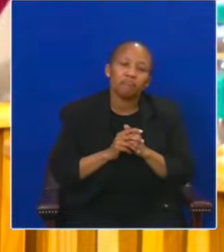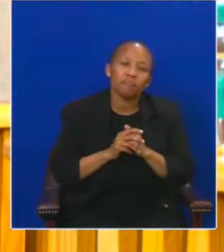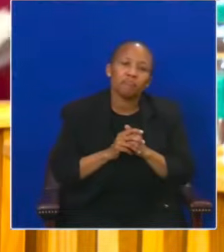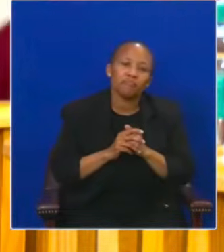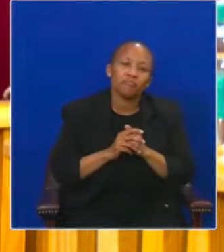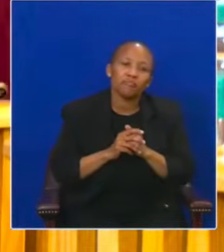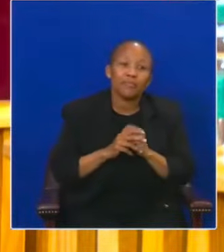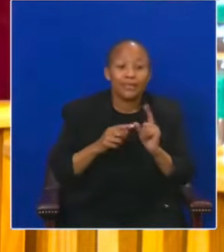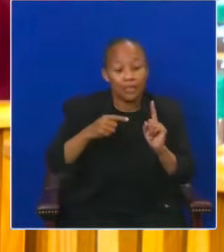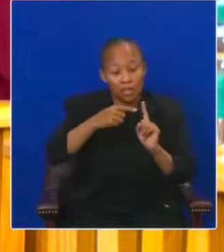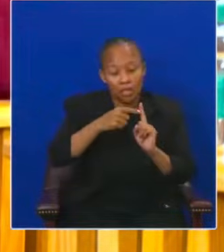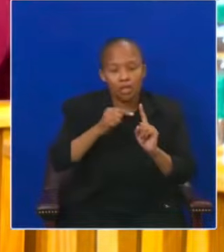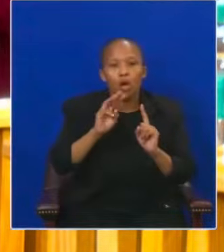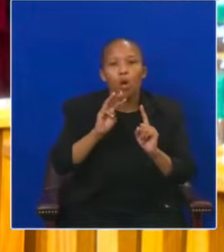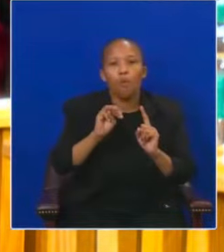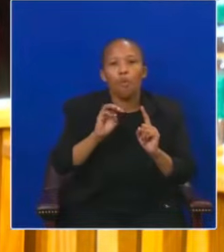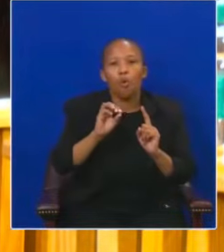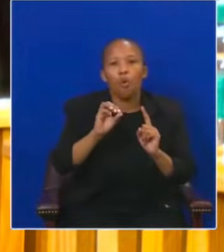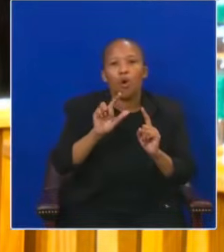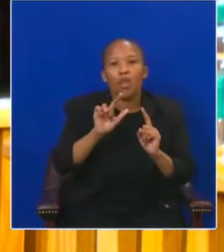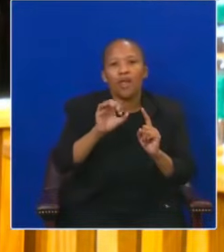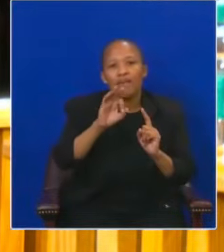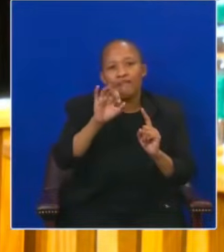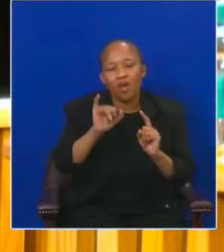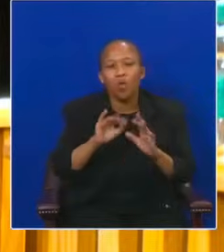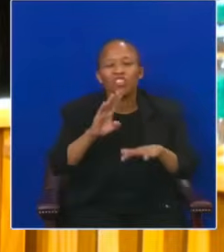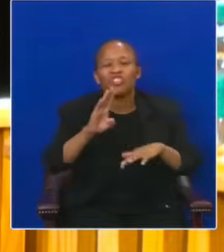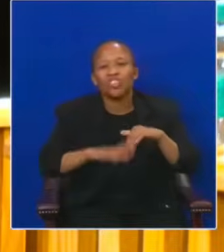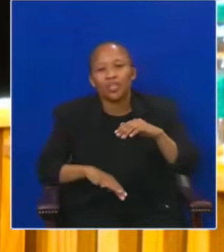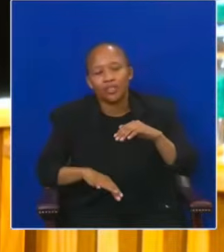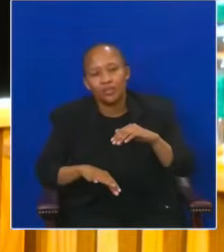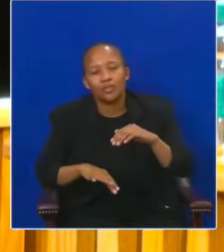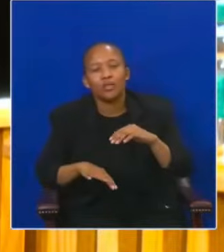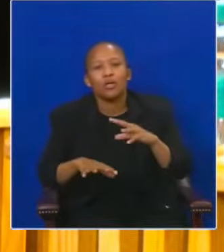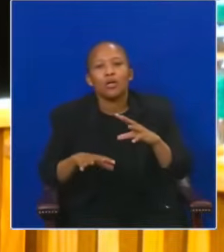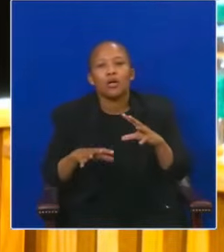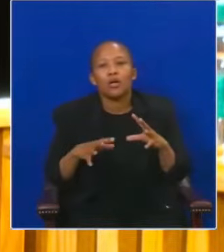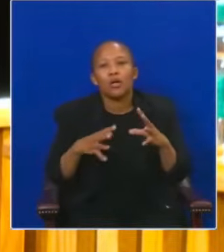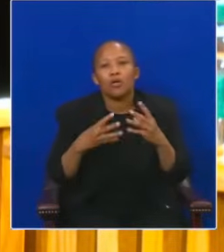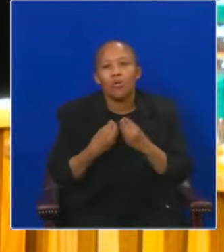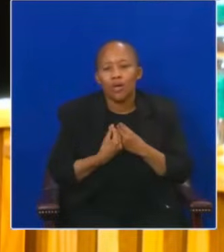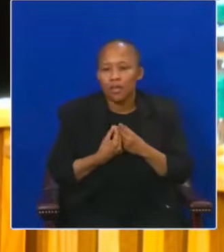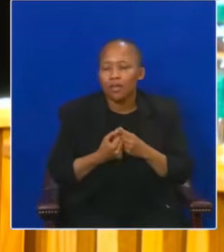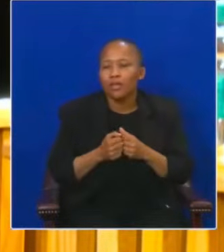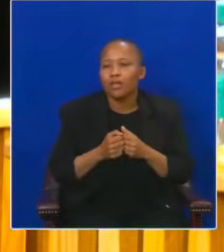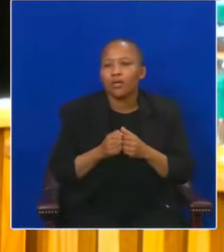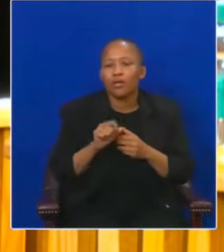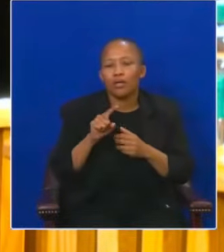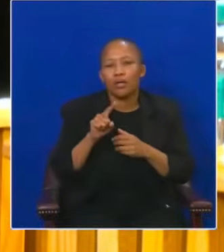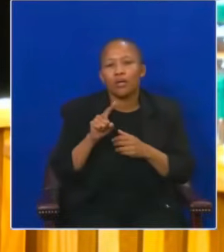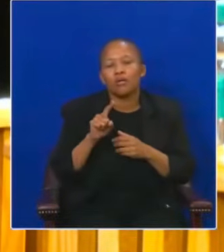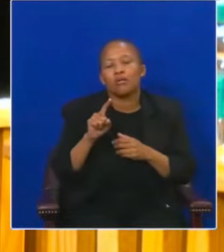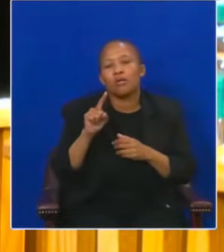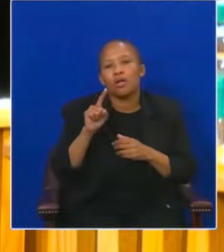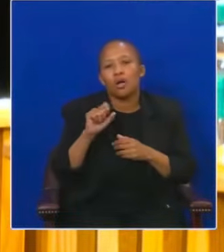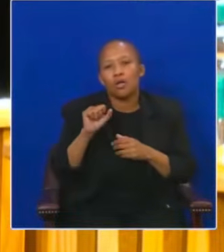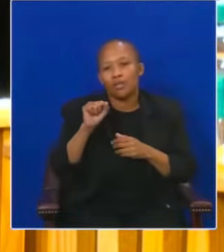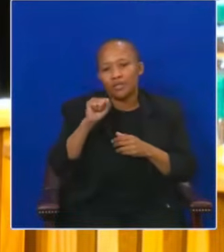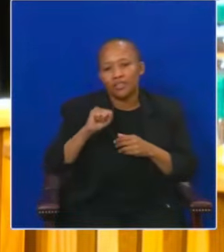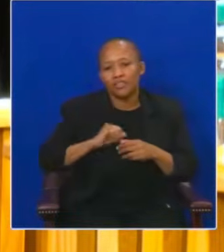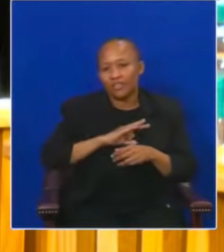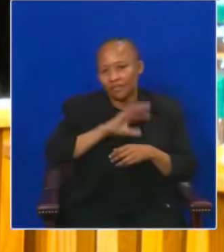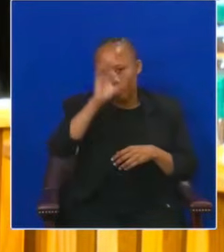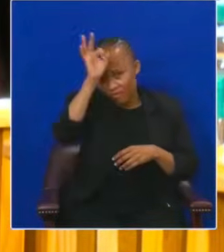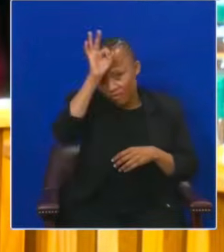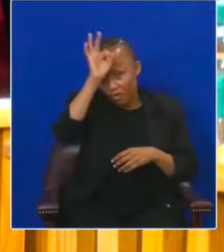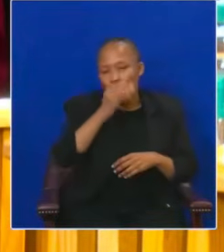the police official, the ex-warrant officer, Michael Puletau,